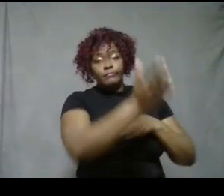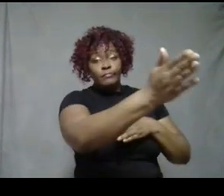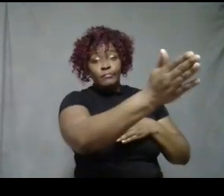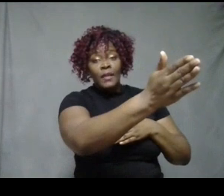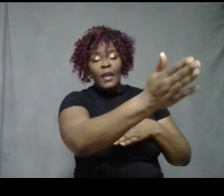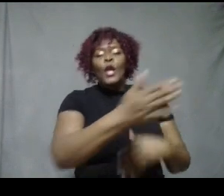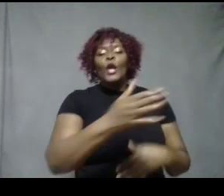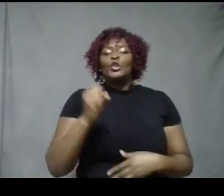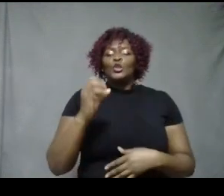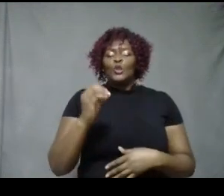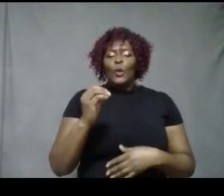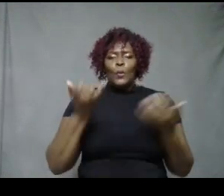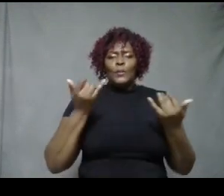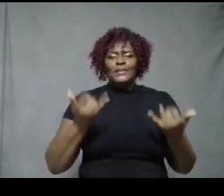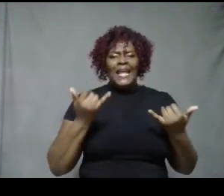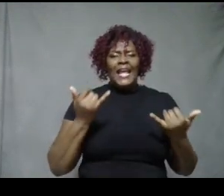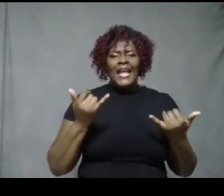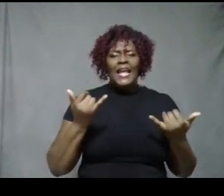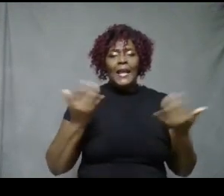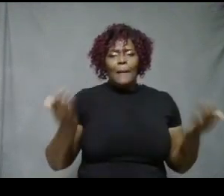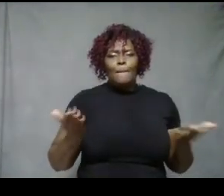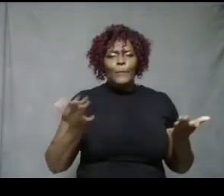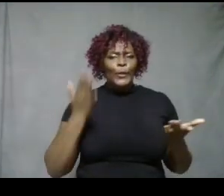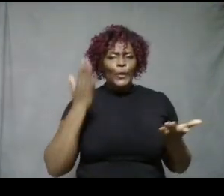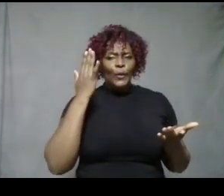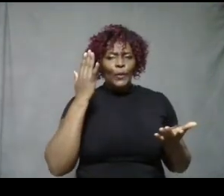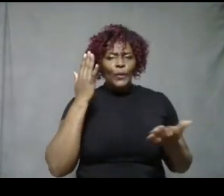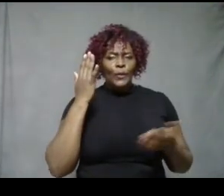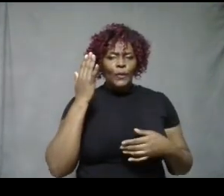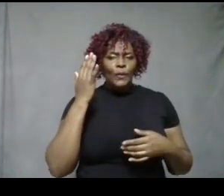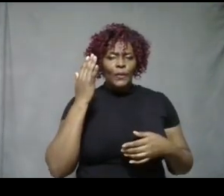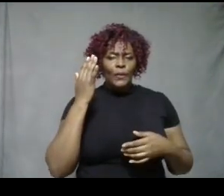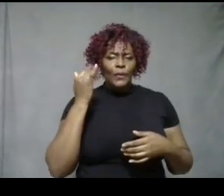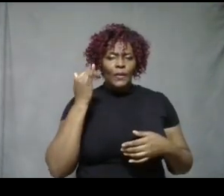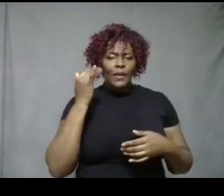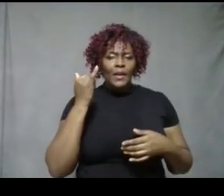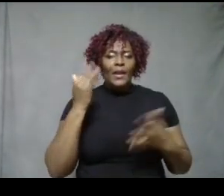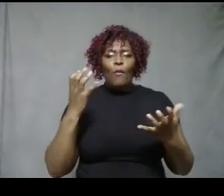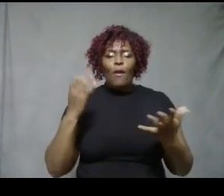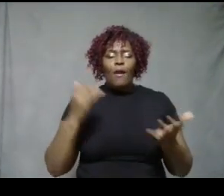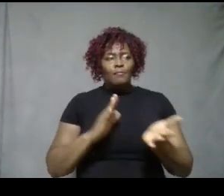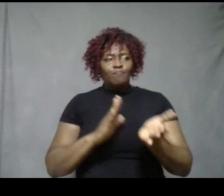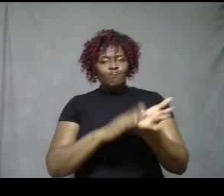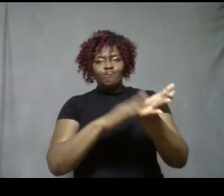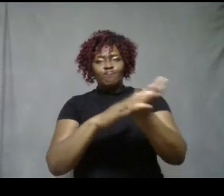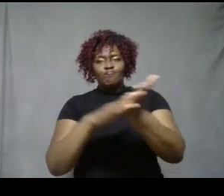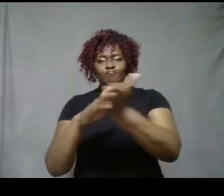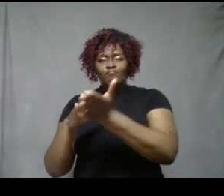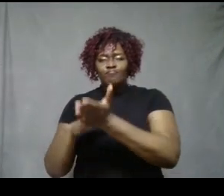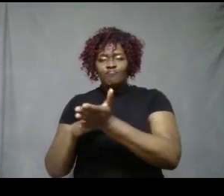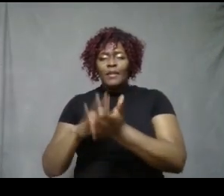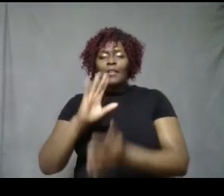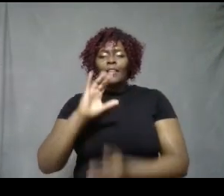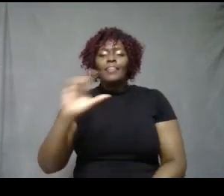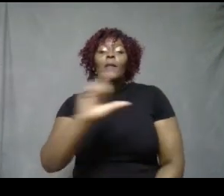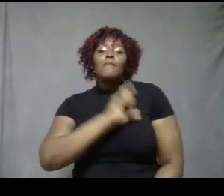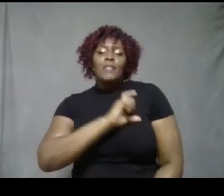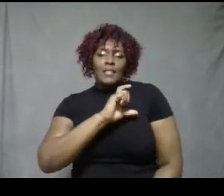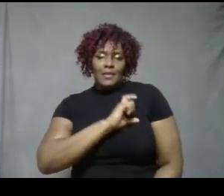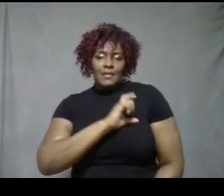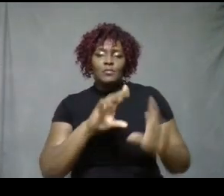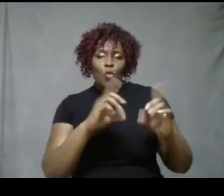to give prompts where prompts are due. That is to your police department, who has